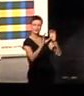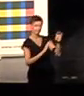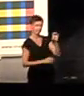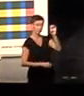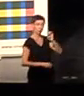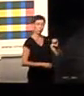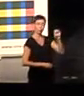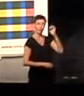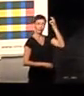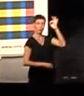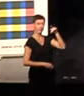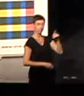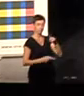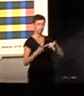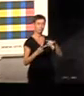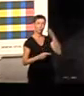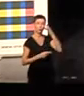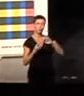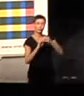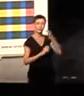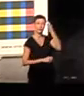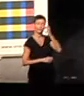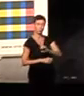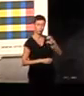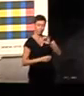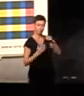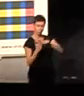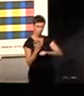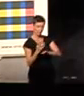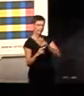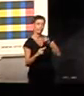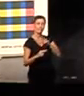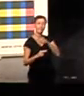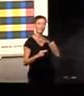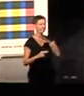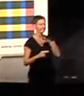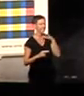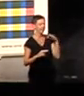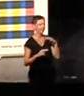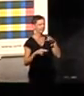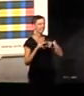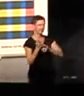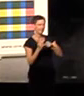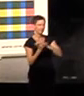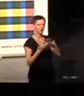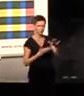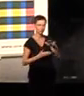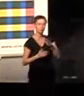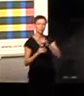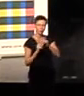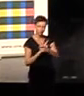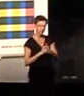commission creatief your program de vlaamse gemeenschap flemish community regio bruxelles-capitale